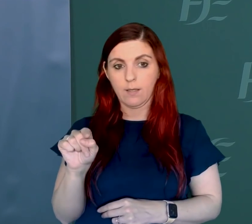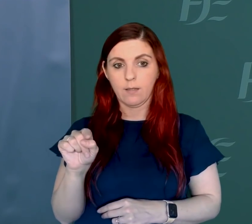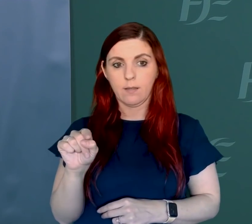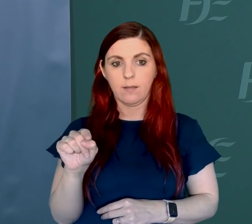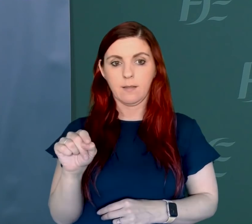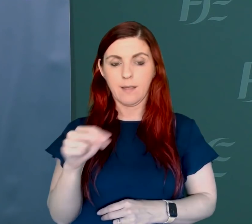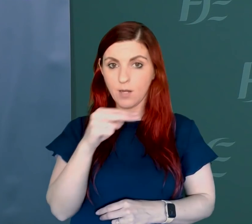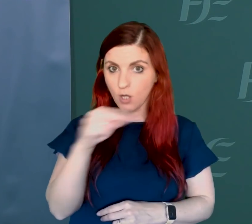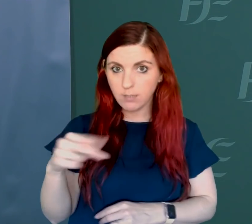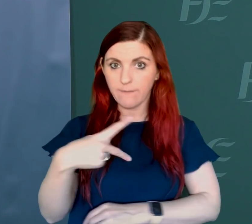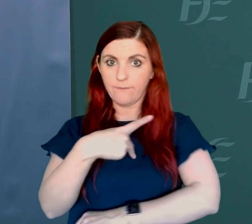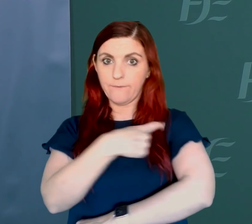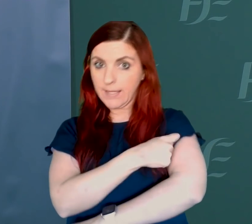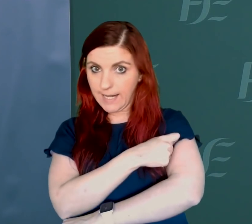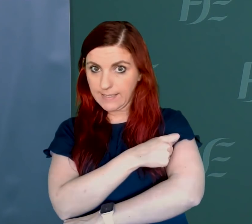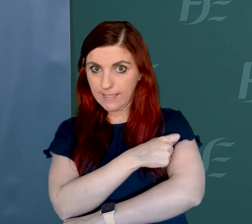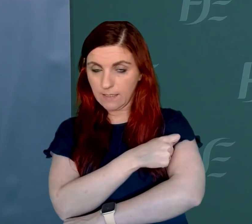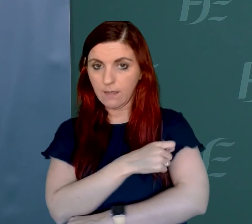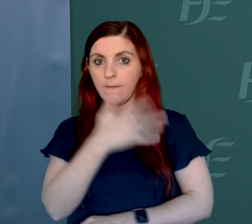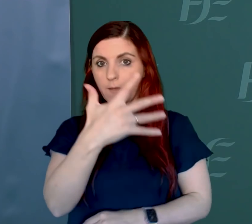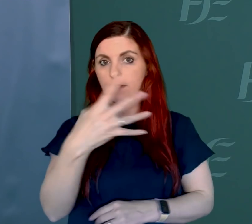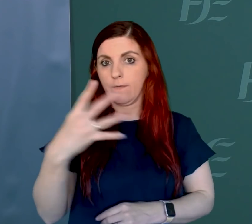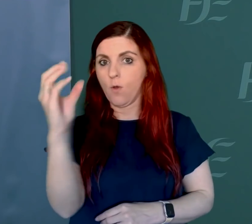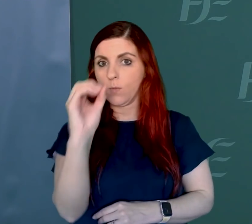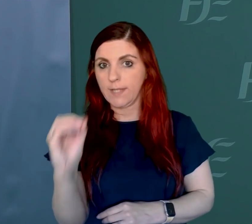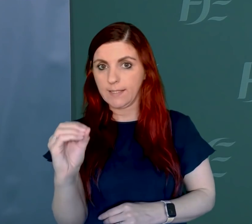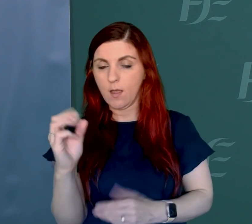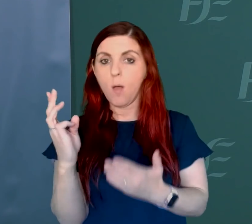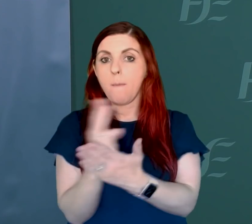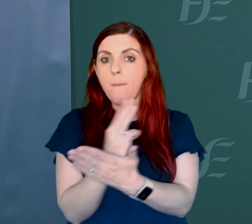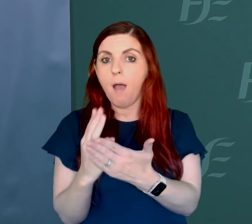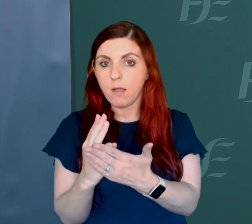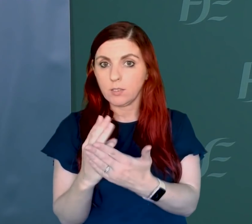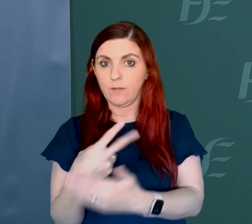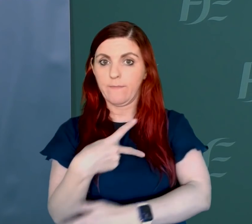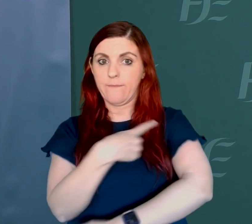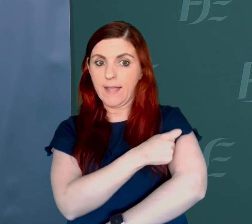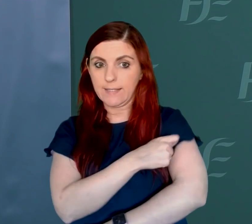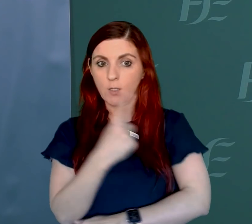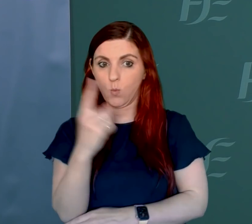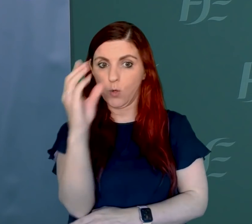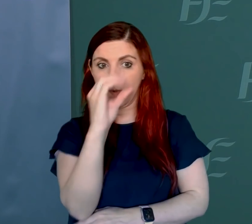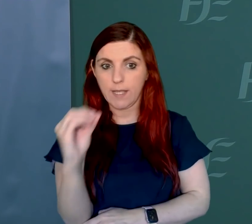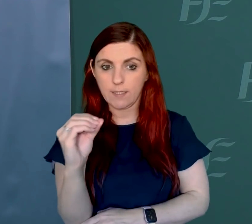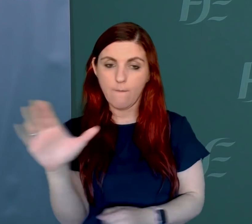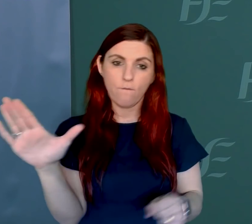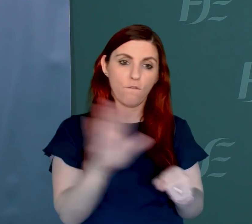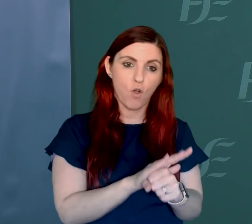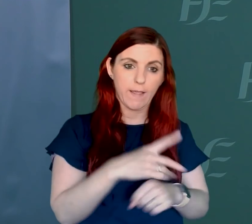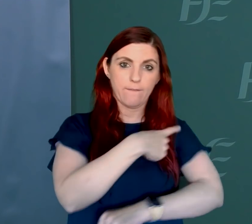not vaccinated at all, 54%, partially vaccinated 1%, and fully